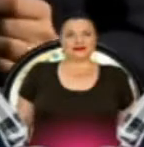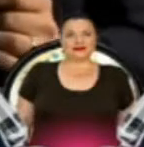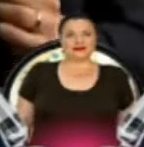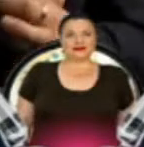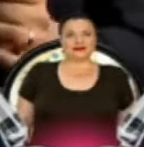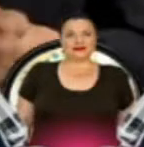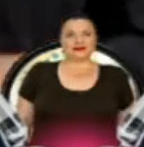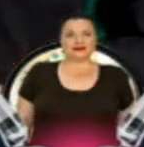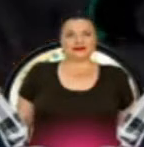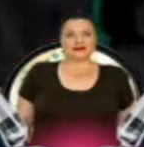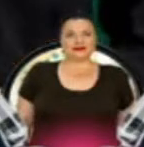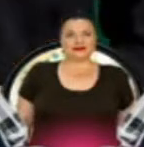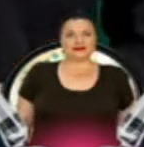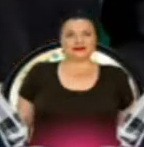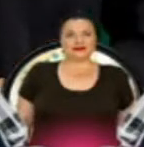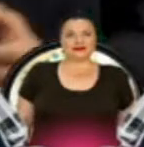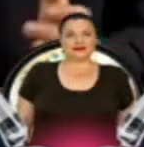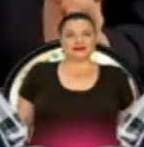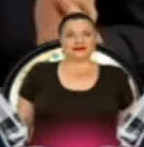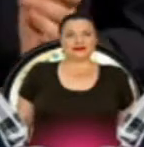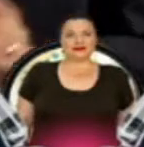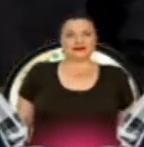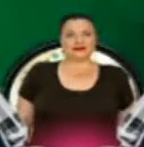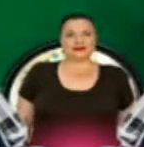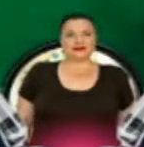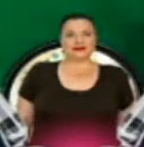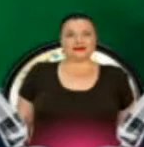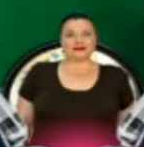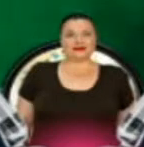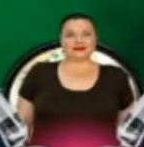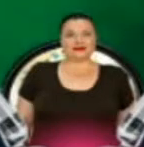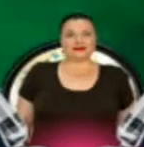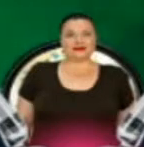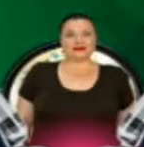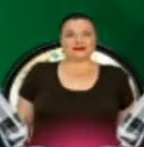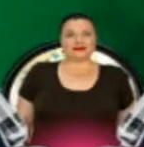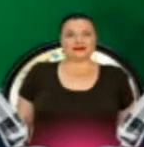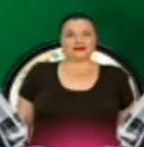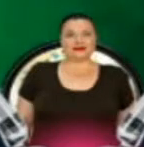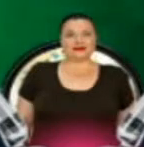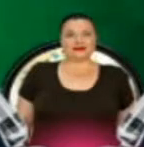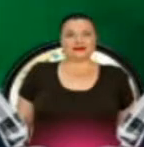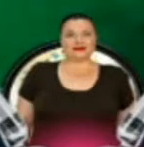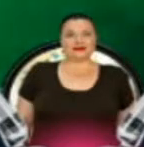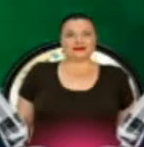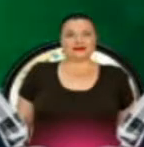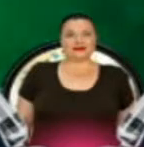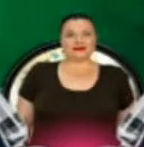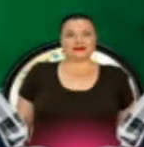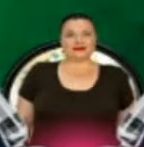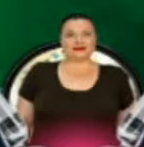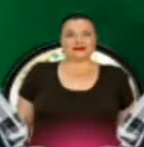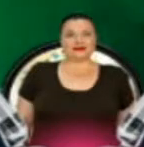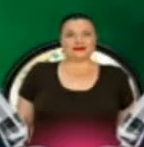and formerly smoked were about 30% more likely to suffer from impotence. So while you, and maybe even your lady friend, might think that that cigarette sticking